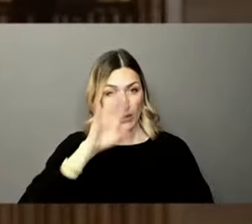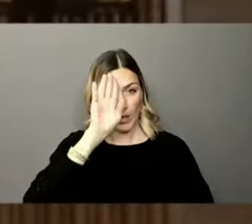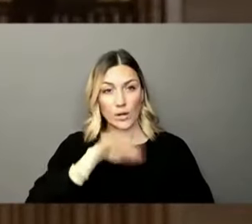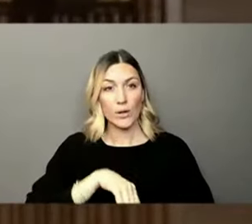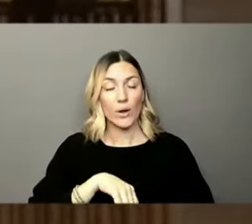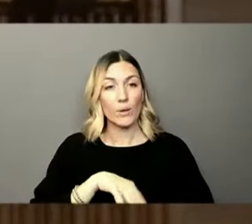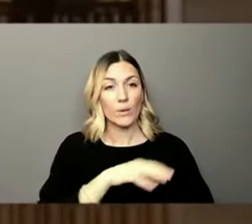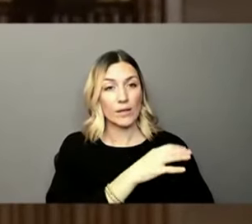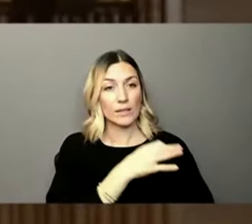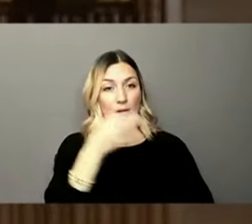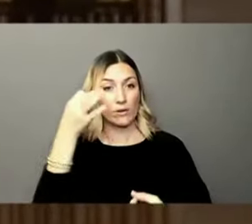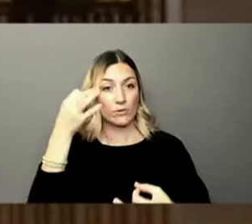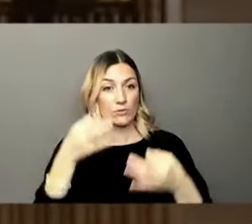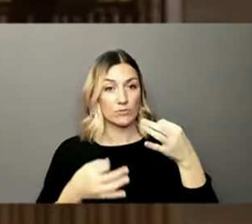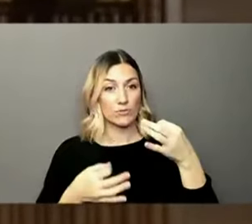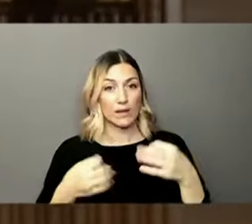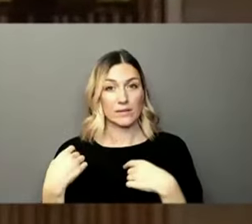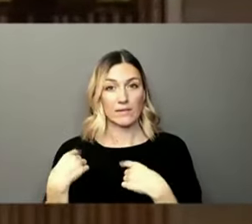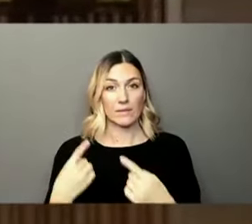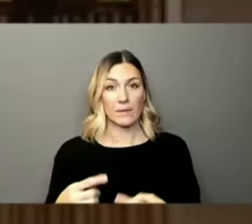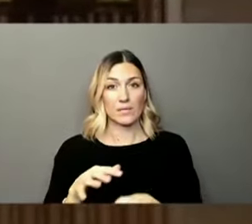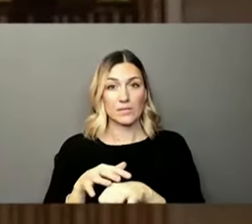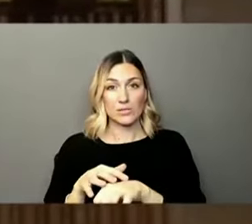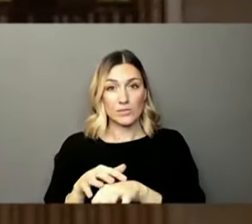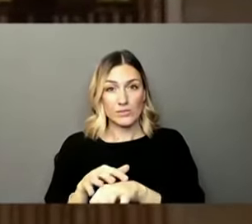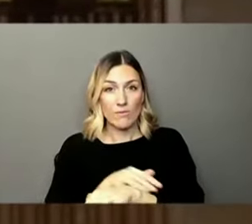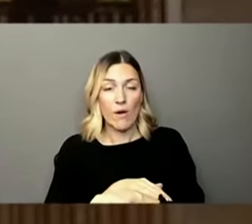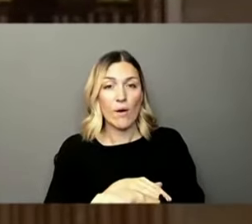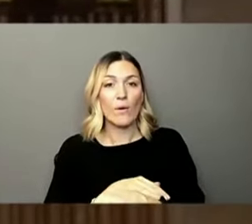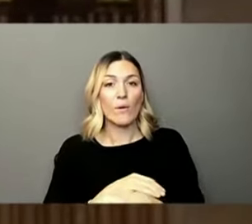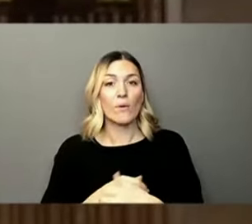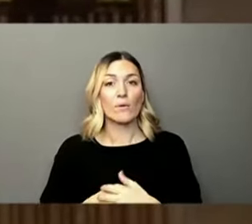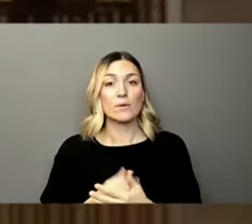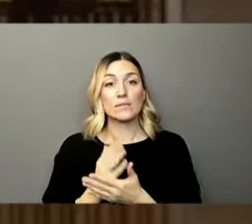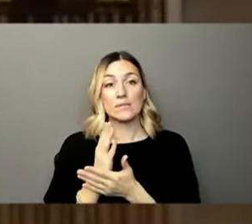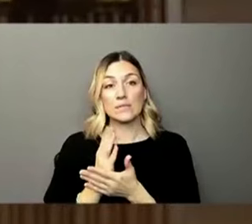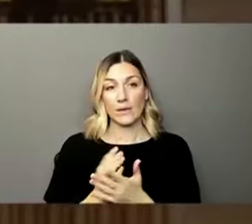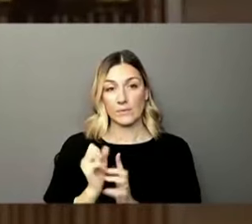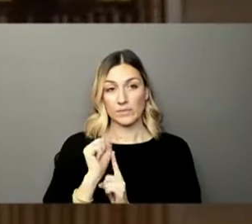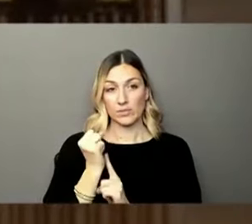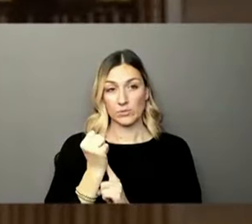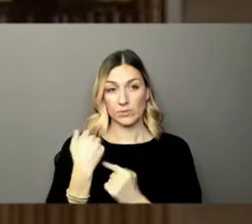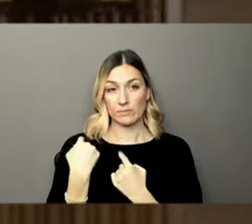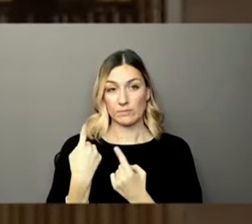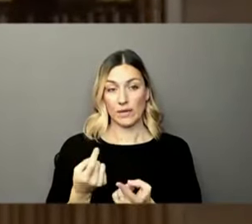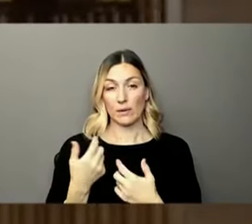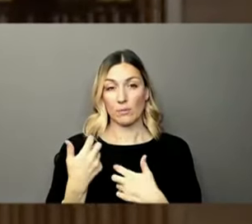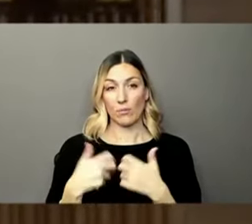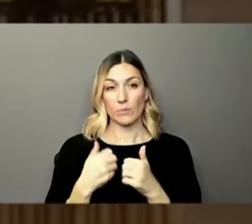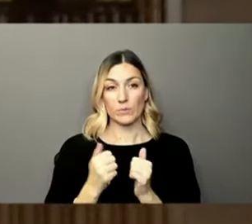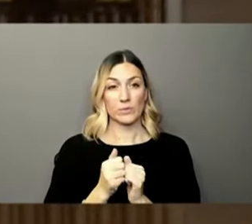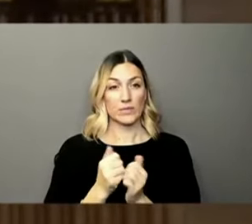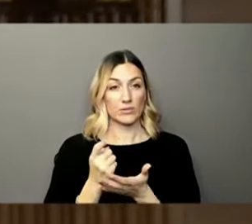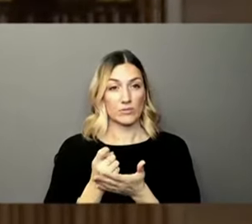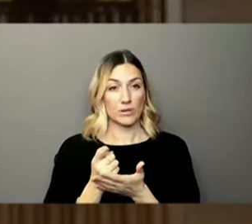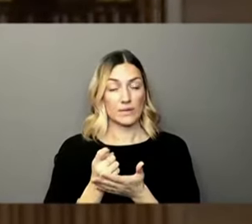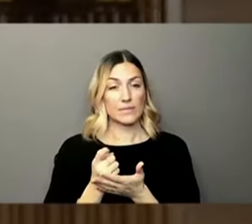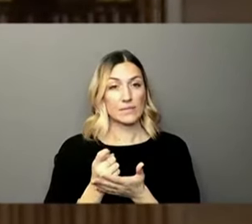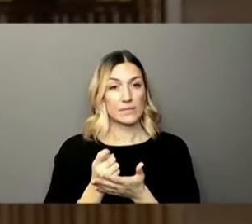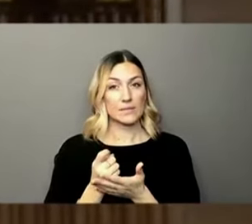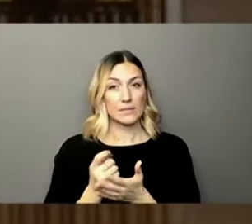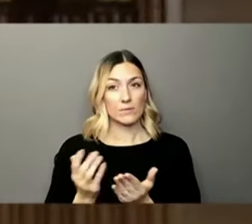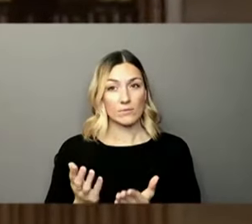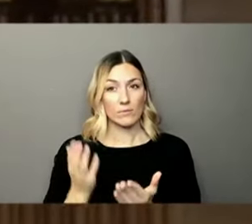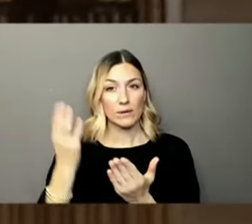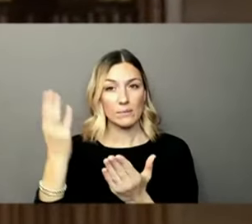clinical trials have been slow. There are some instances in which there have been issues with some of the treatments that are recommended for